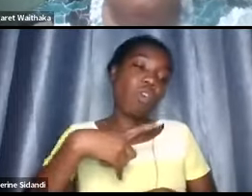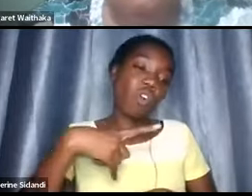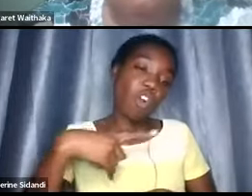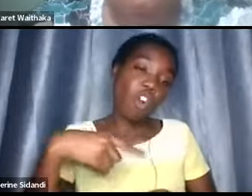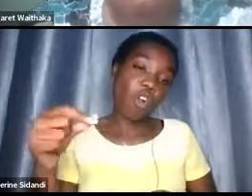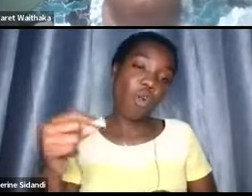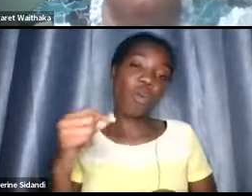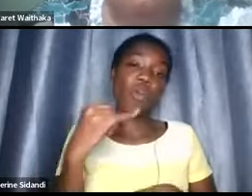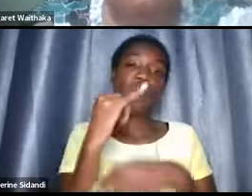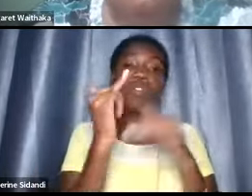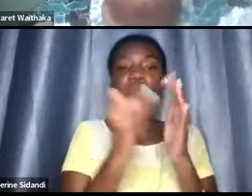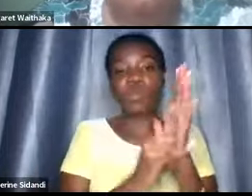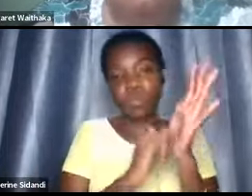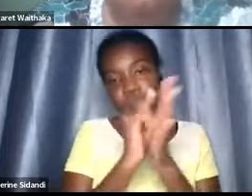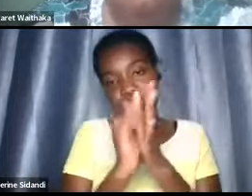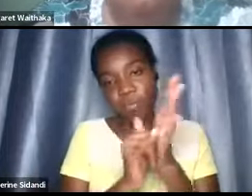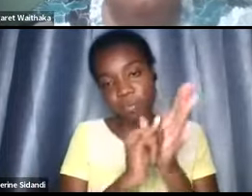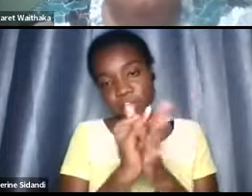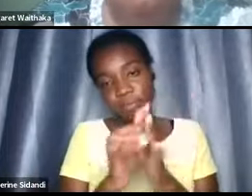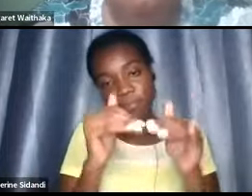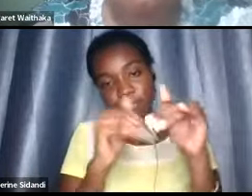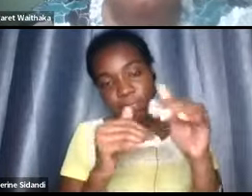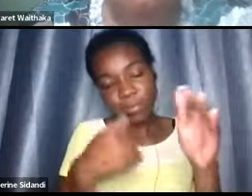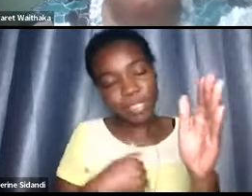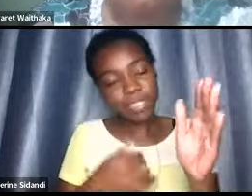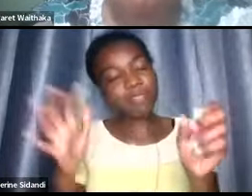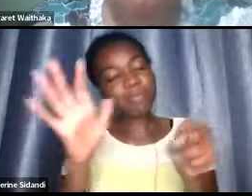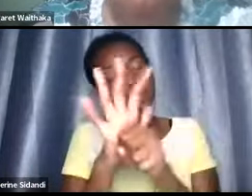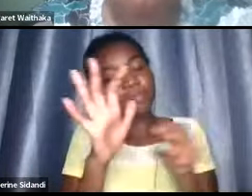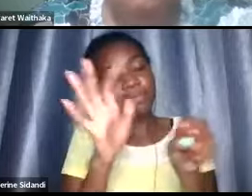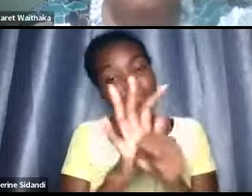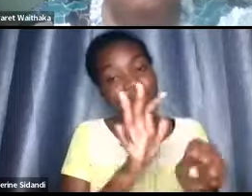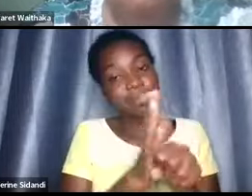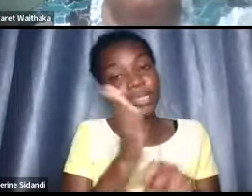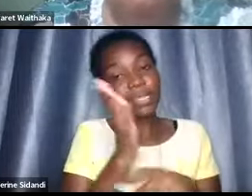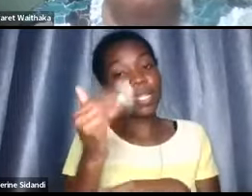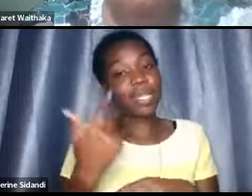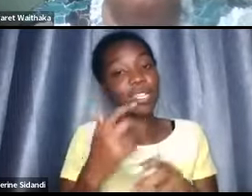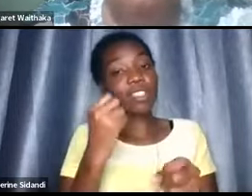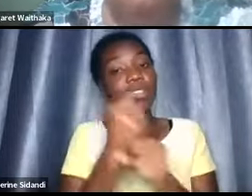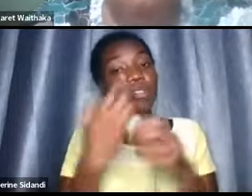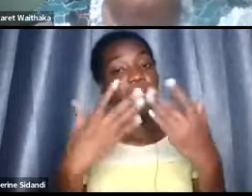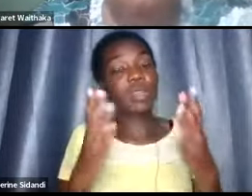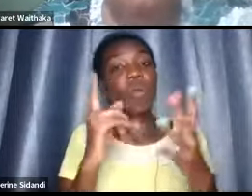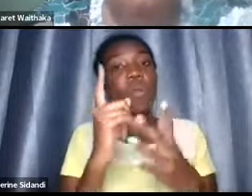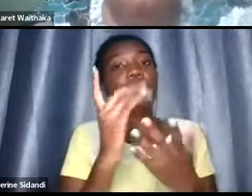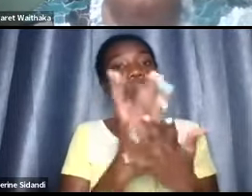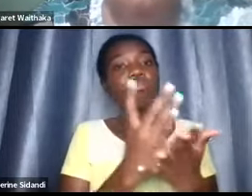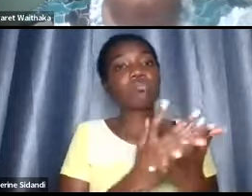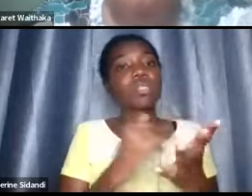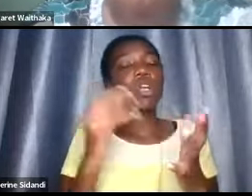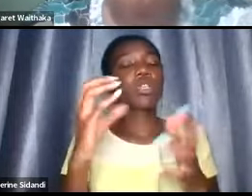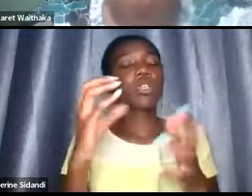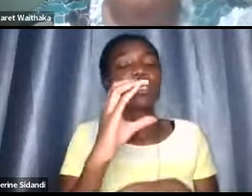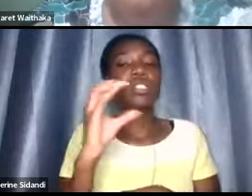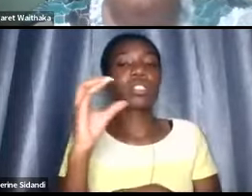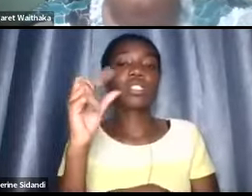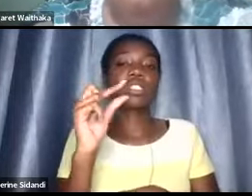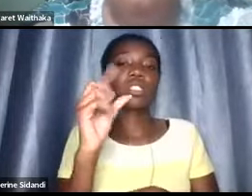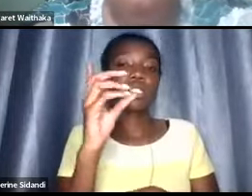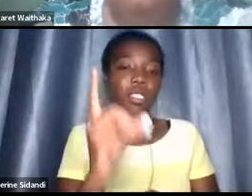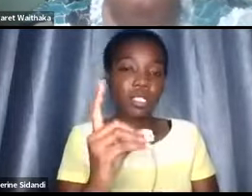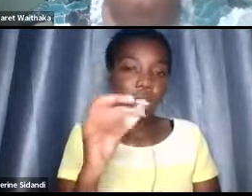our YouTube channel. You'll find a lot in store. We did one session with the College of Career Guidance in about 3